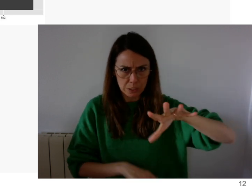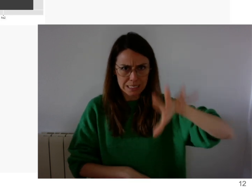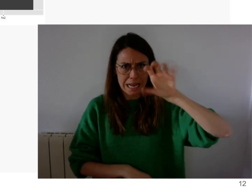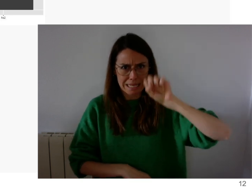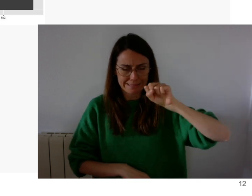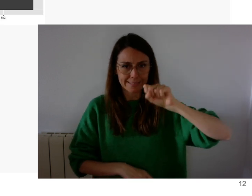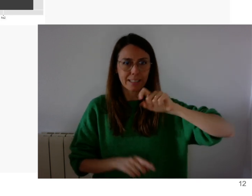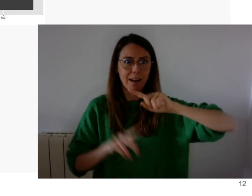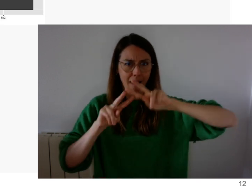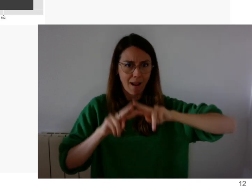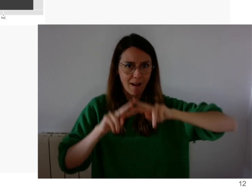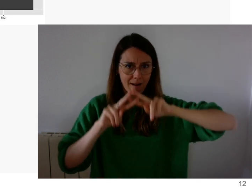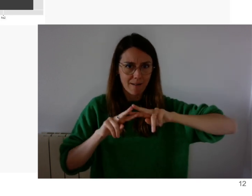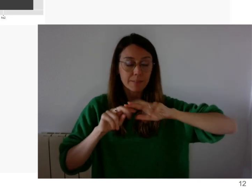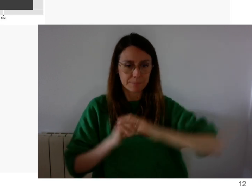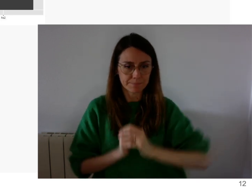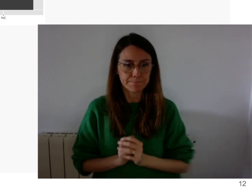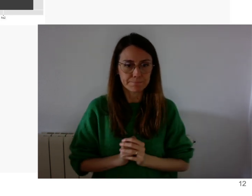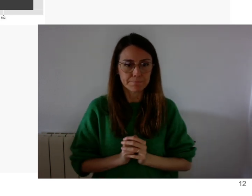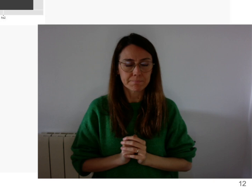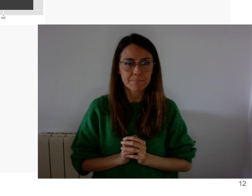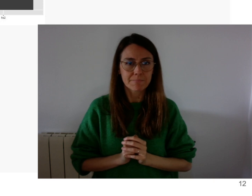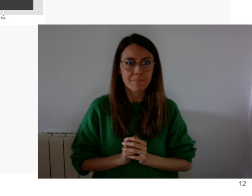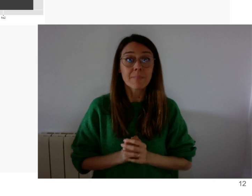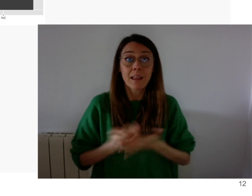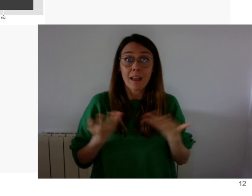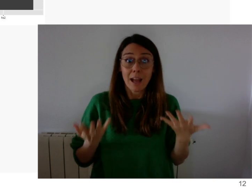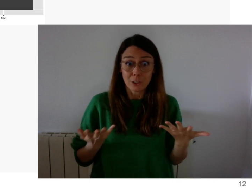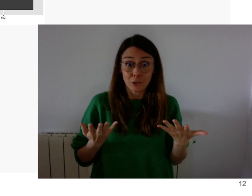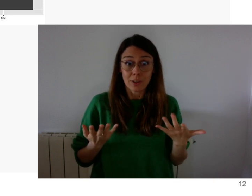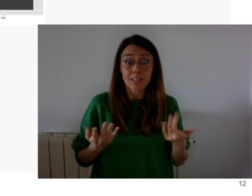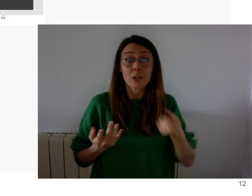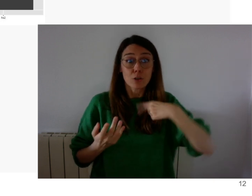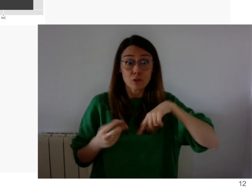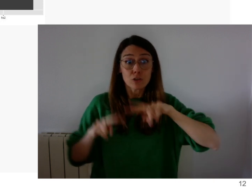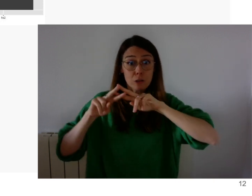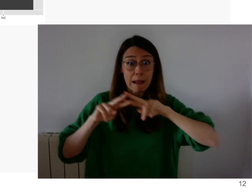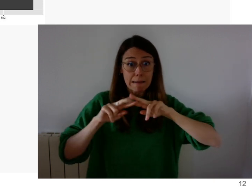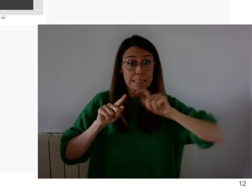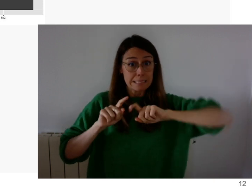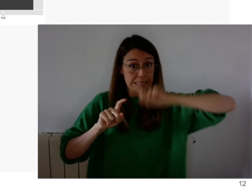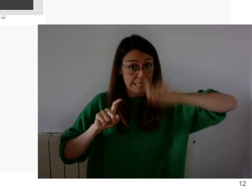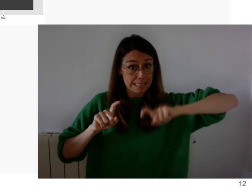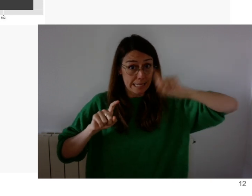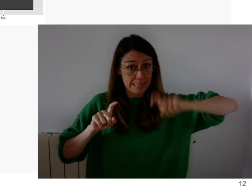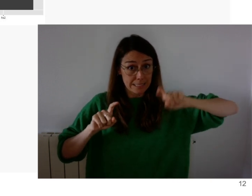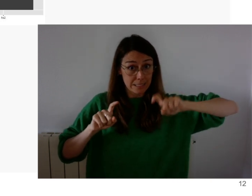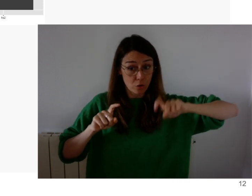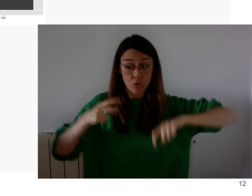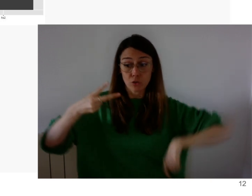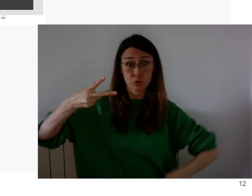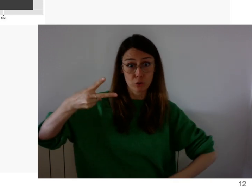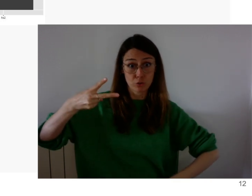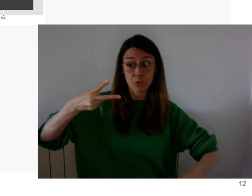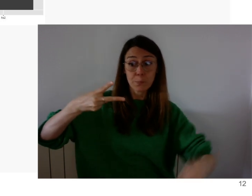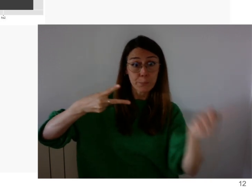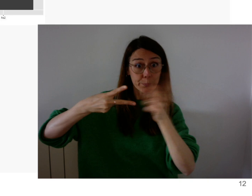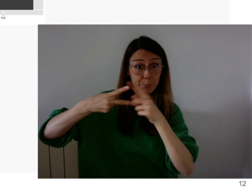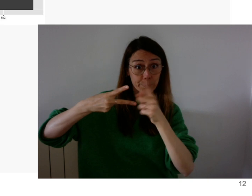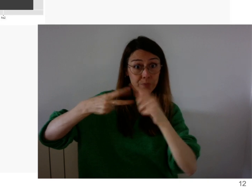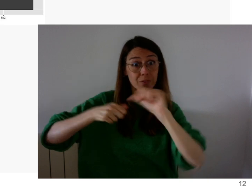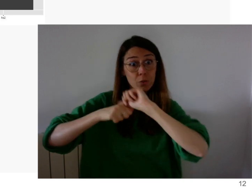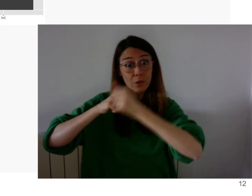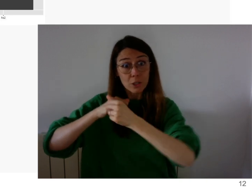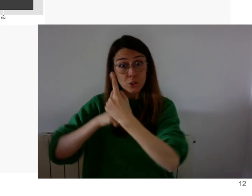see, the data were skewed, and this is very important to take into account